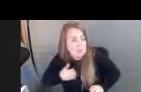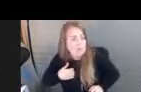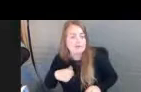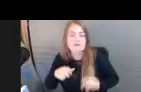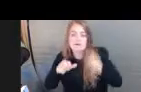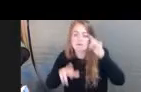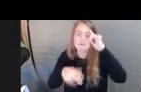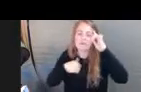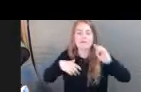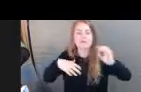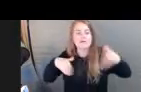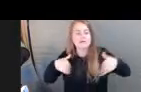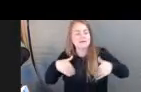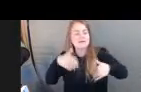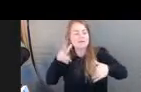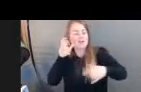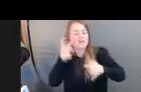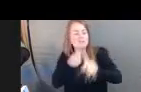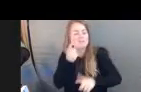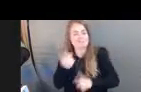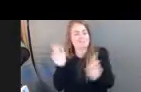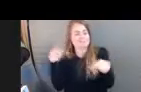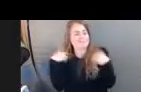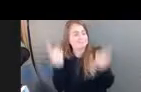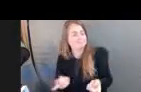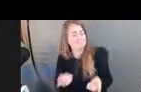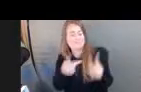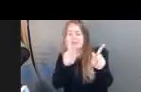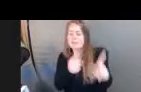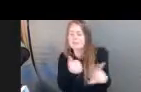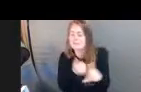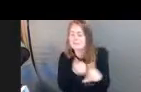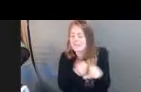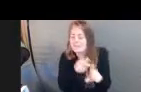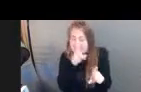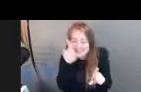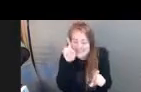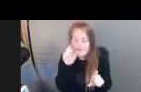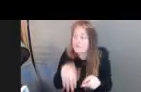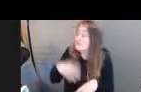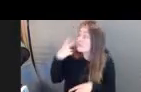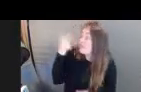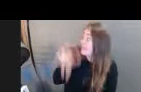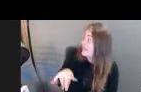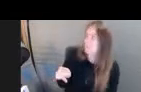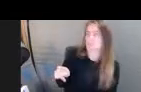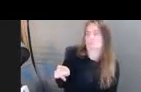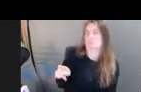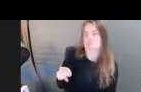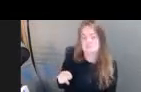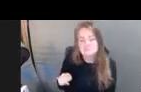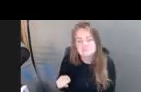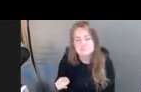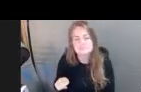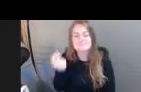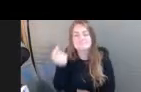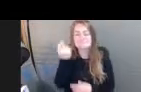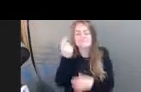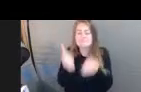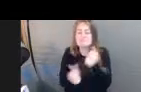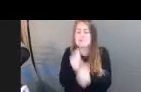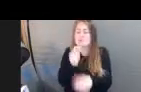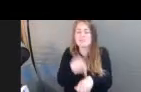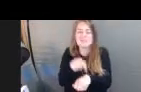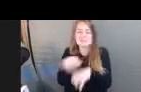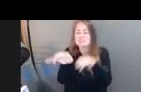heard from you for in a while," to someone who's deaf, or "Did you see that?" Now, In most cases, these terms are just